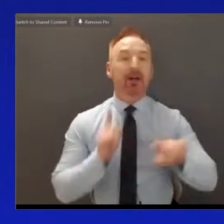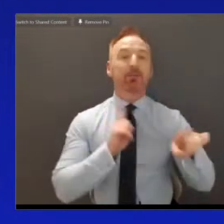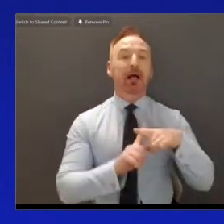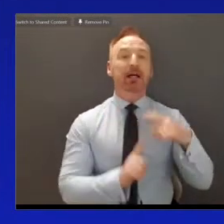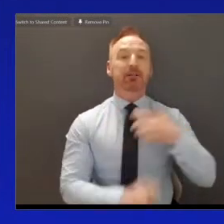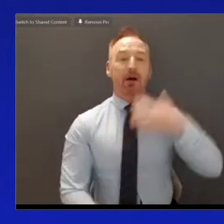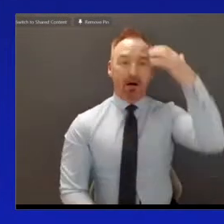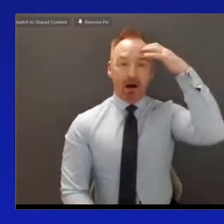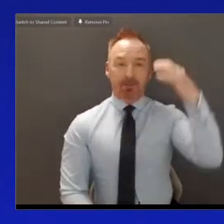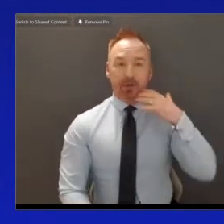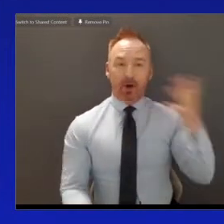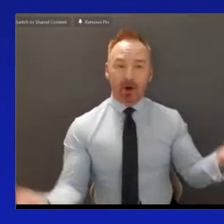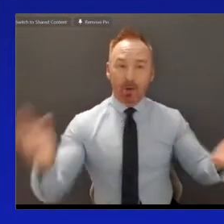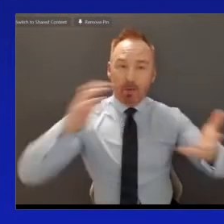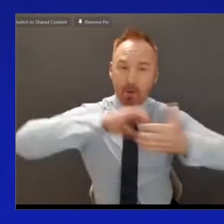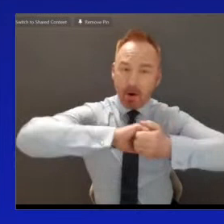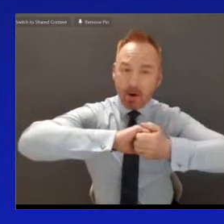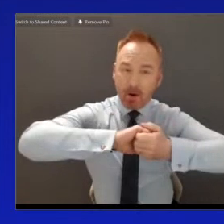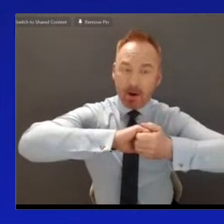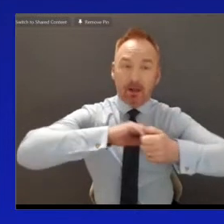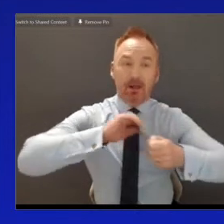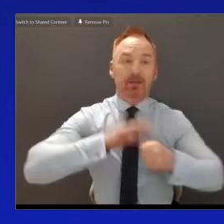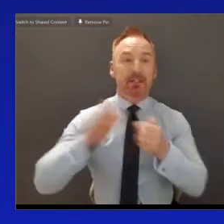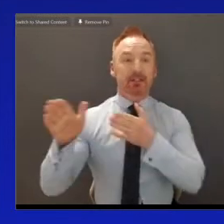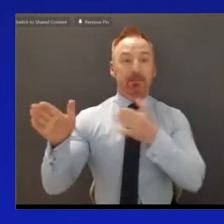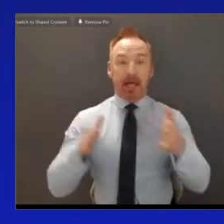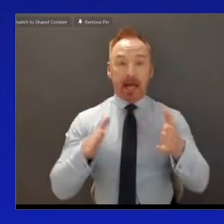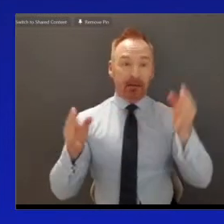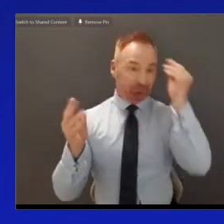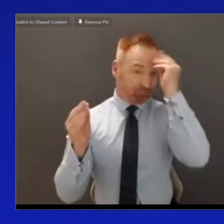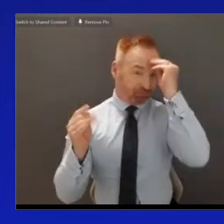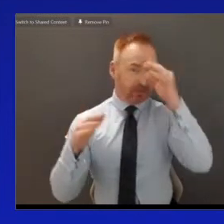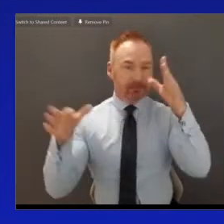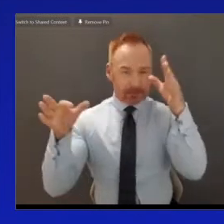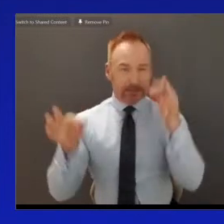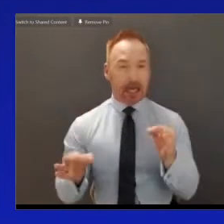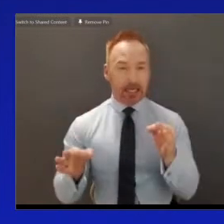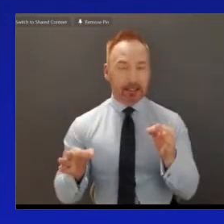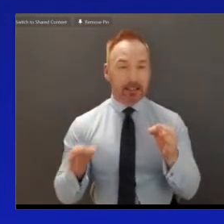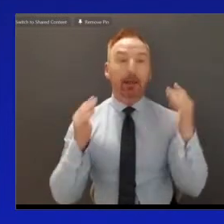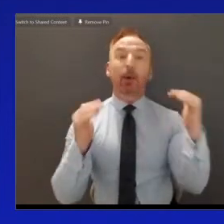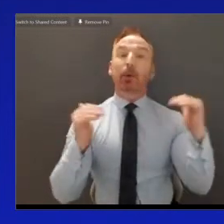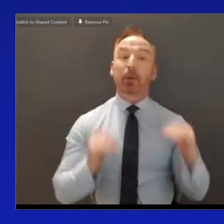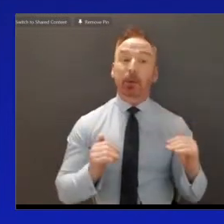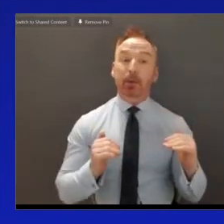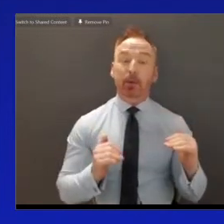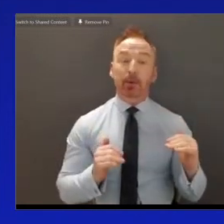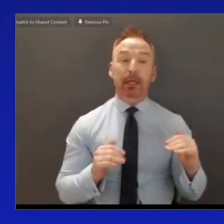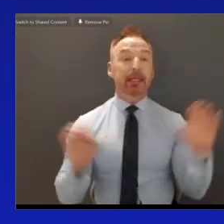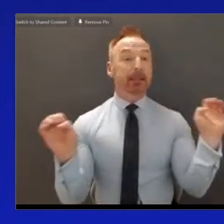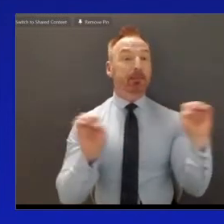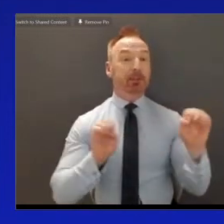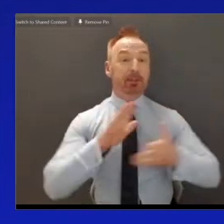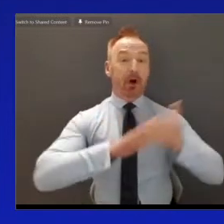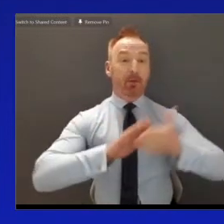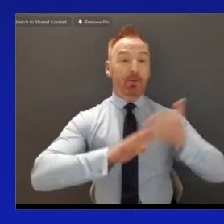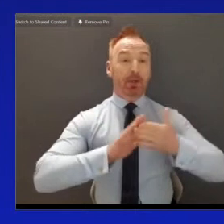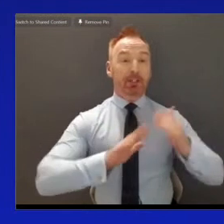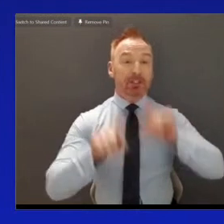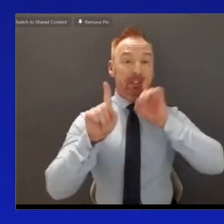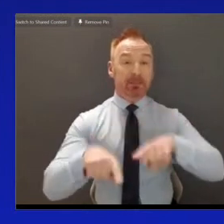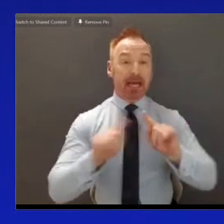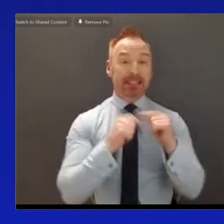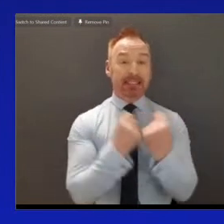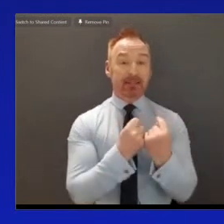partners. This is where the strategy is decided. Under that, we have the Emergency Operations Command Team. The